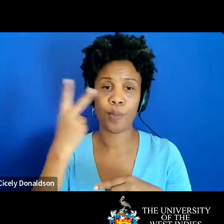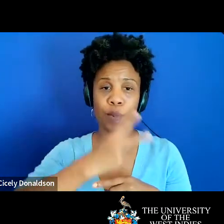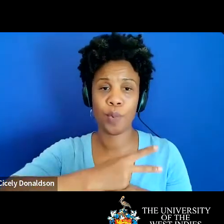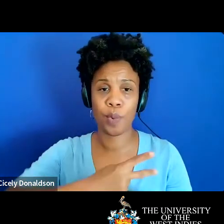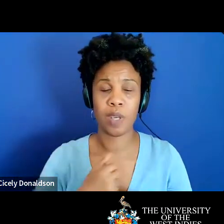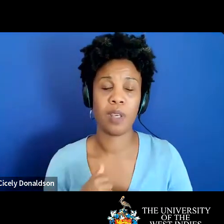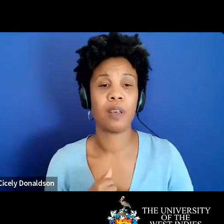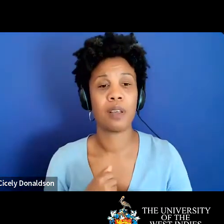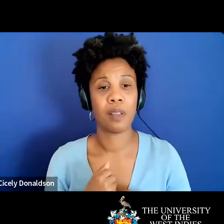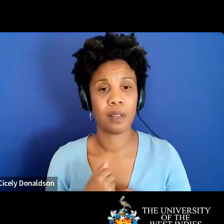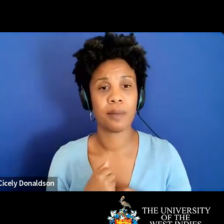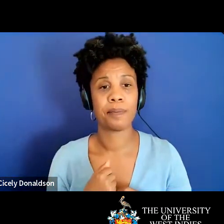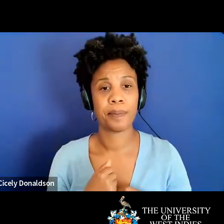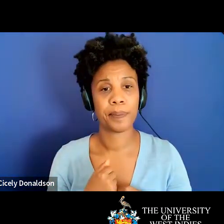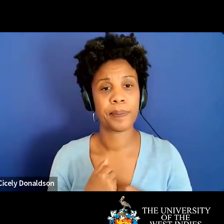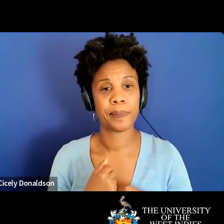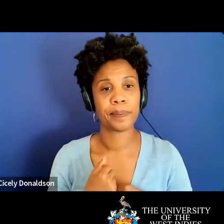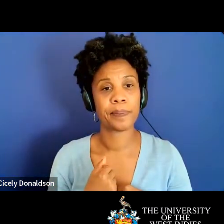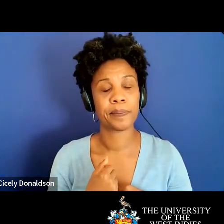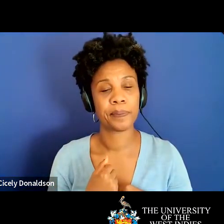to the